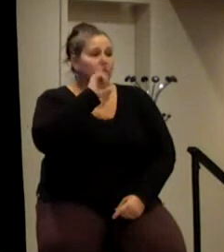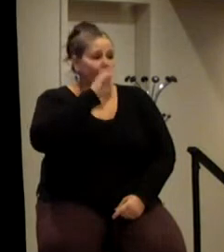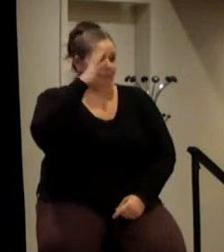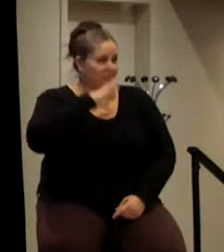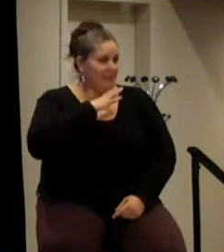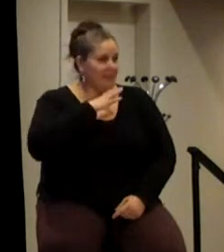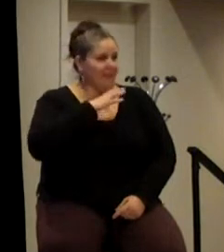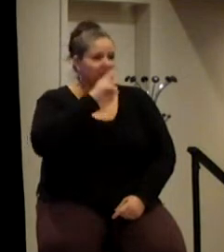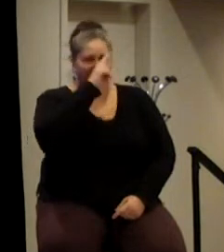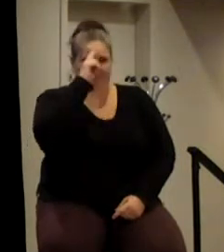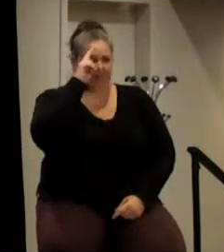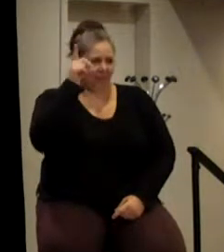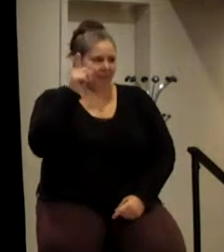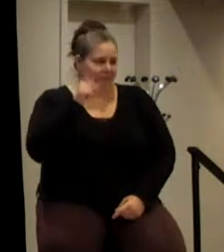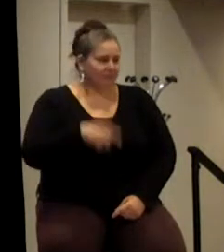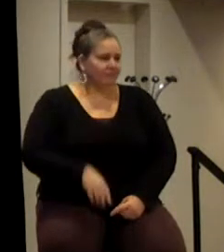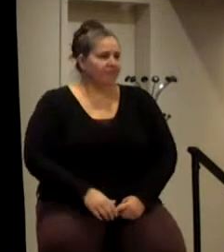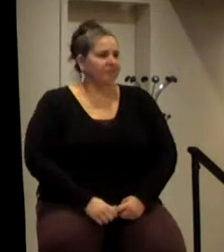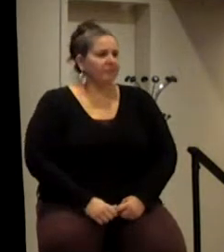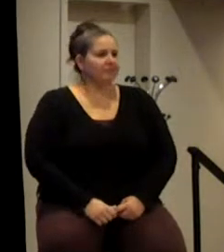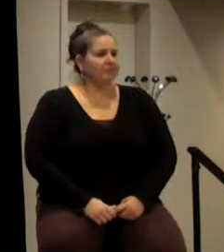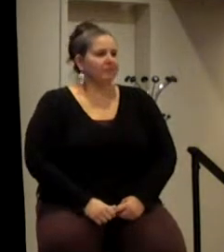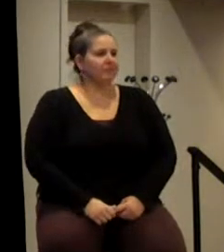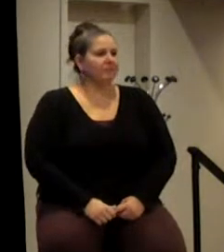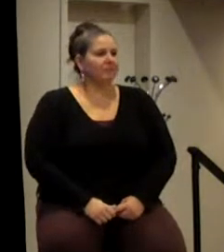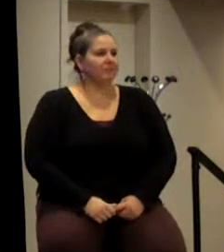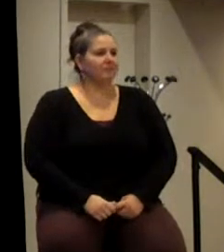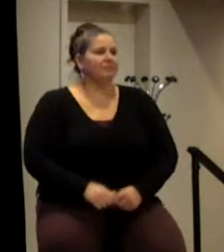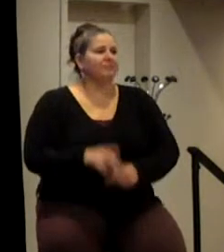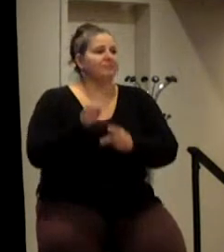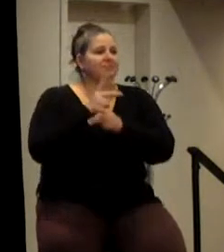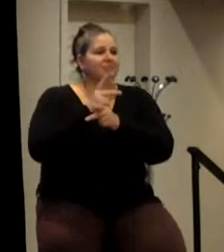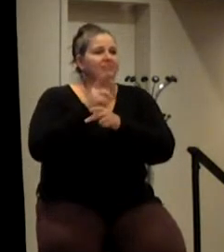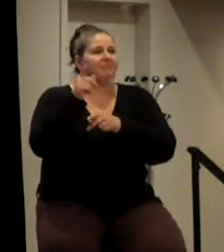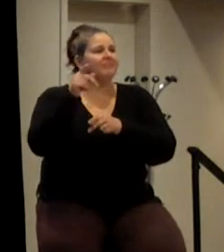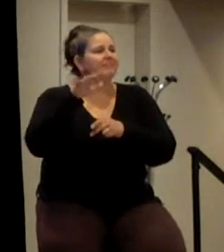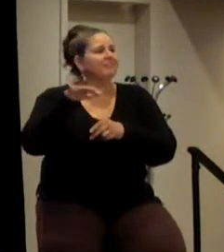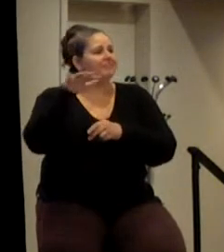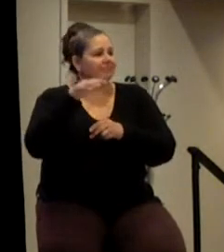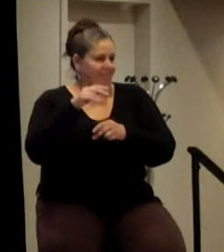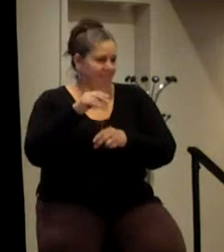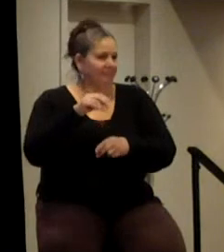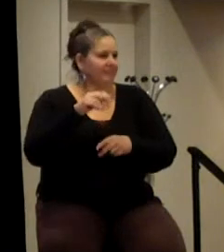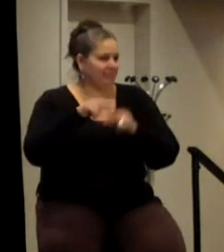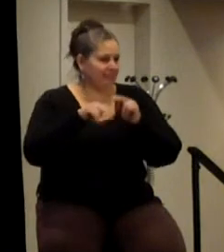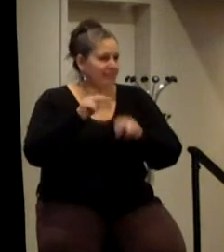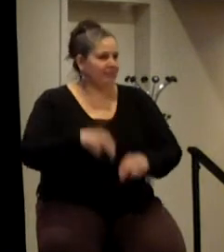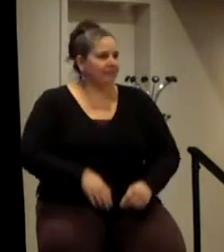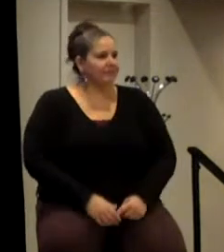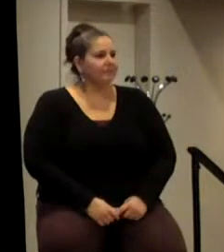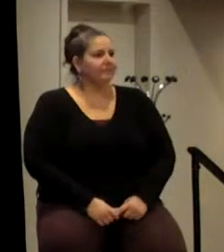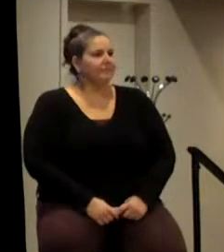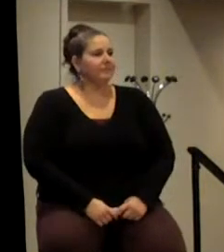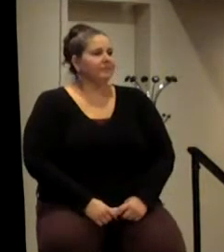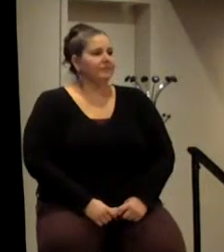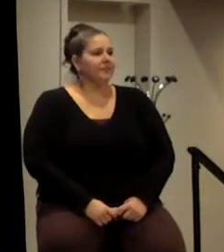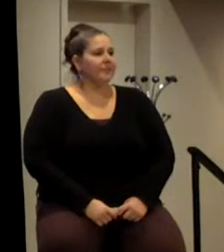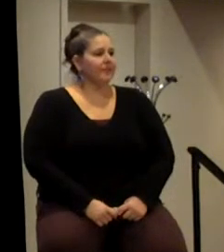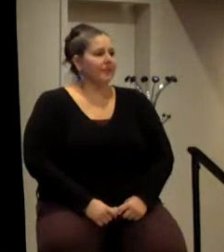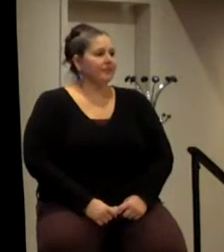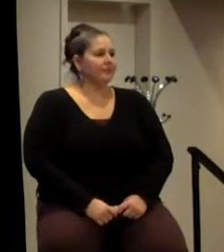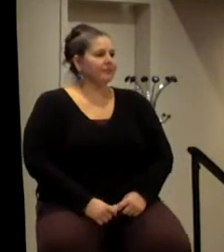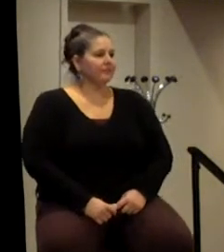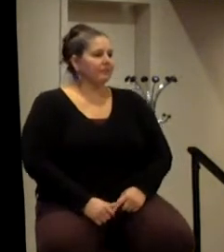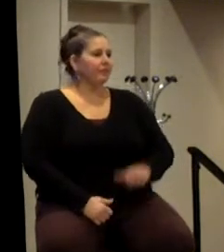from a congregate care facility, and then a resident of a senior congregate care facility as well.